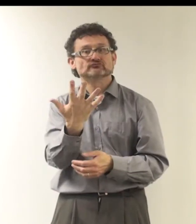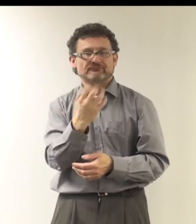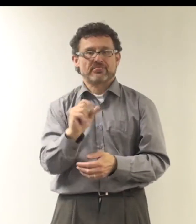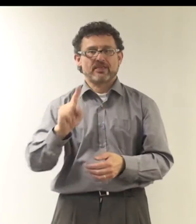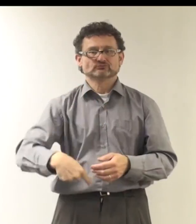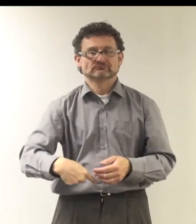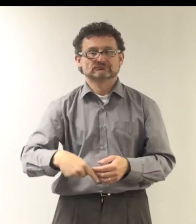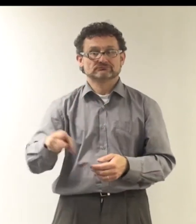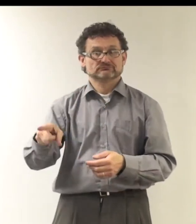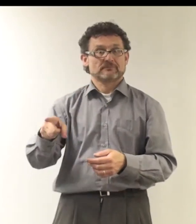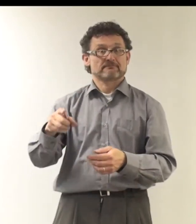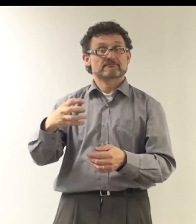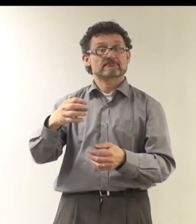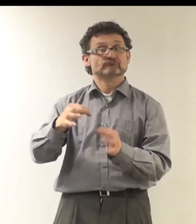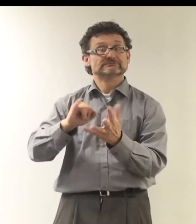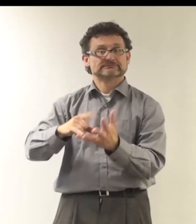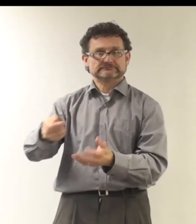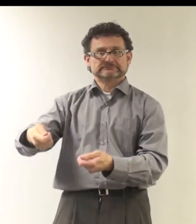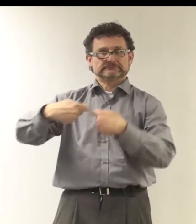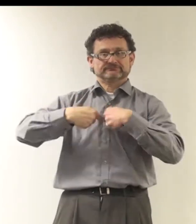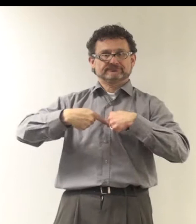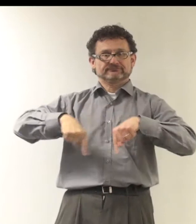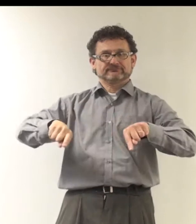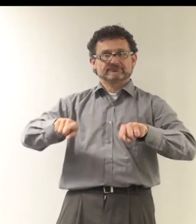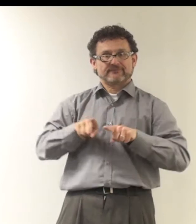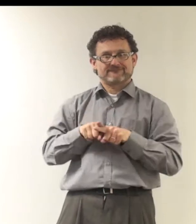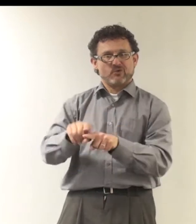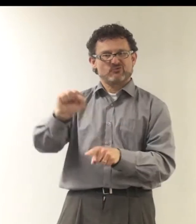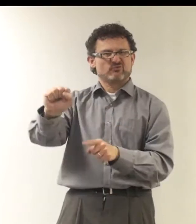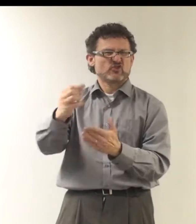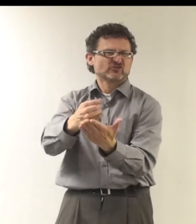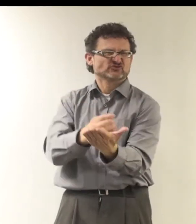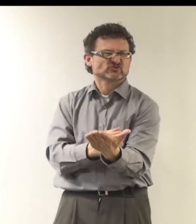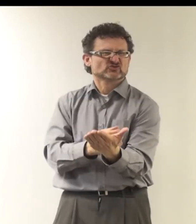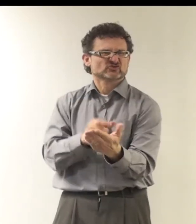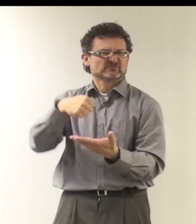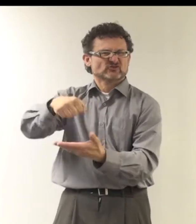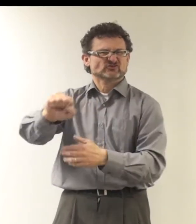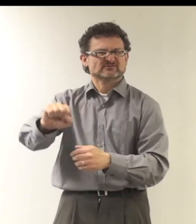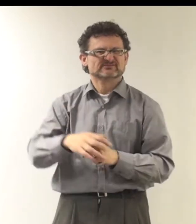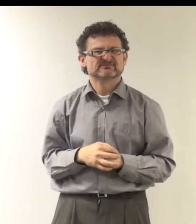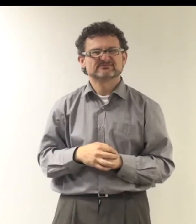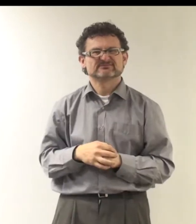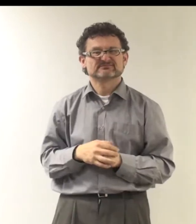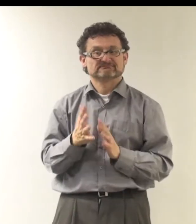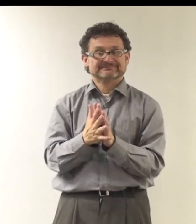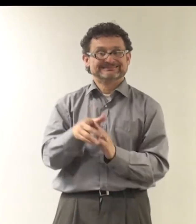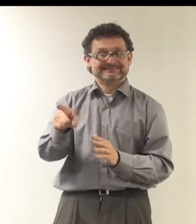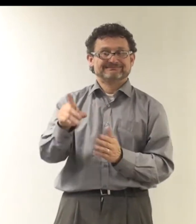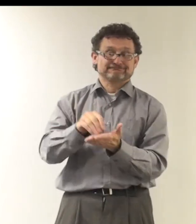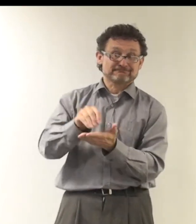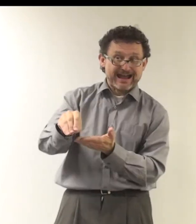opposed the construction of the Thames Gateway Bridge, which would have been a huge, huge environmental hit for London,